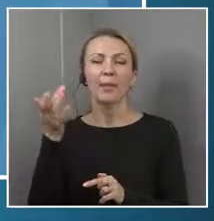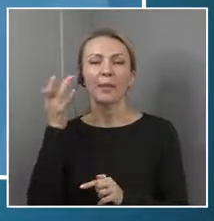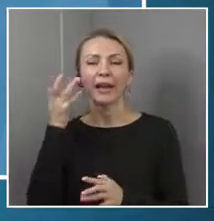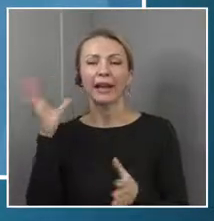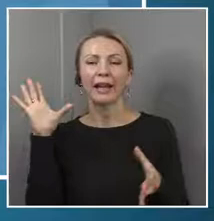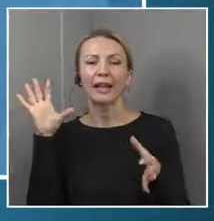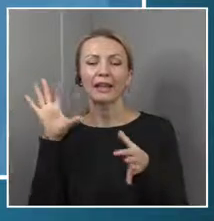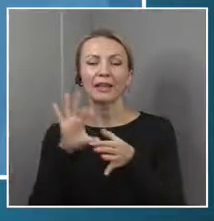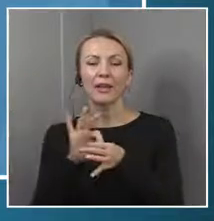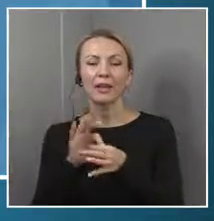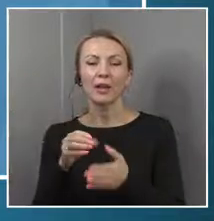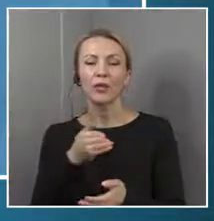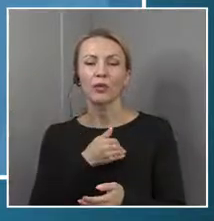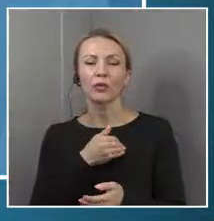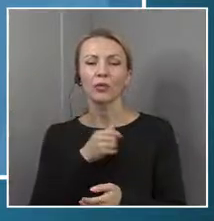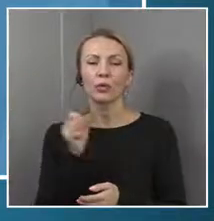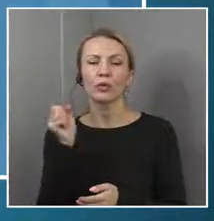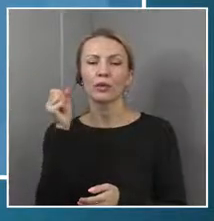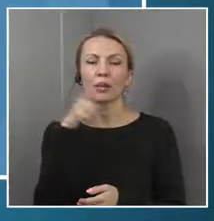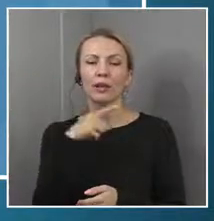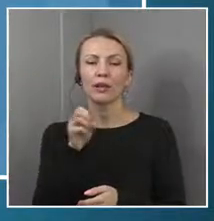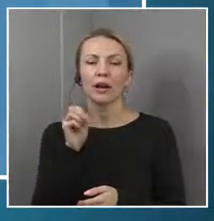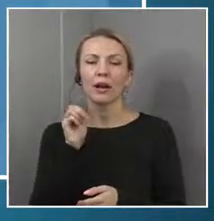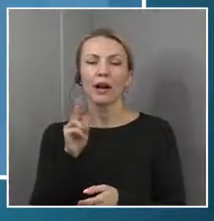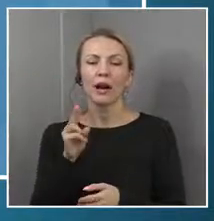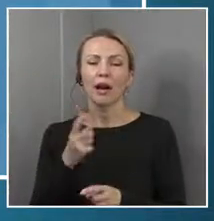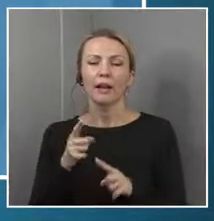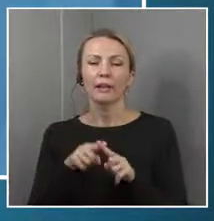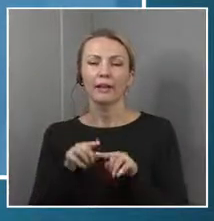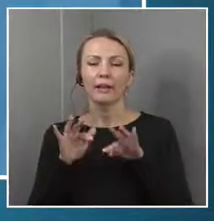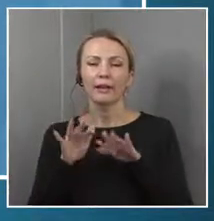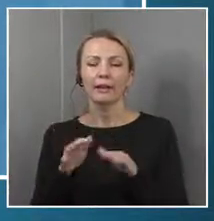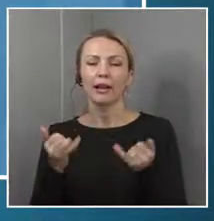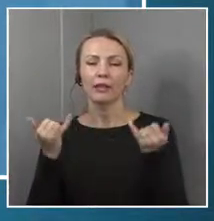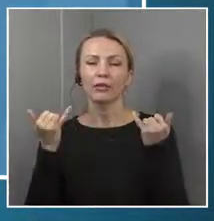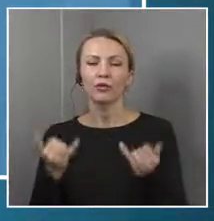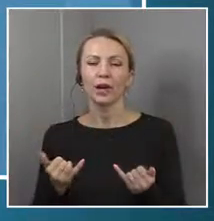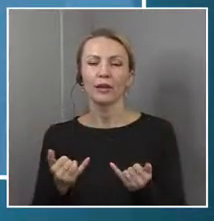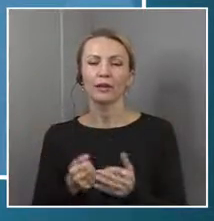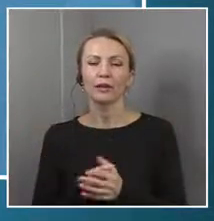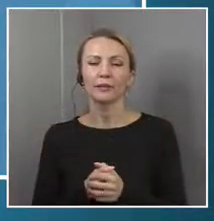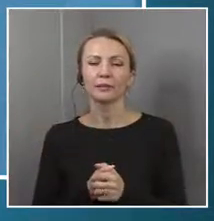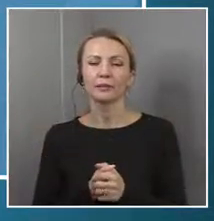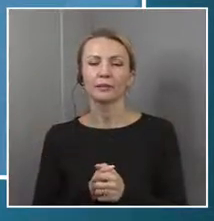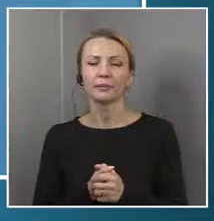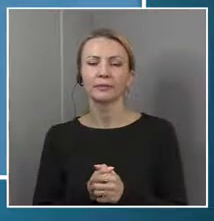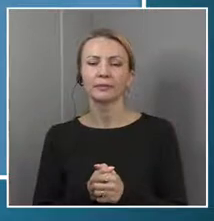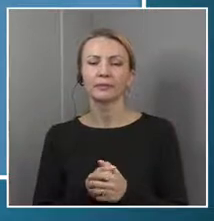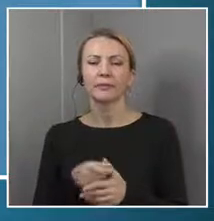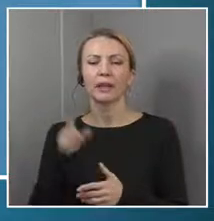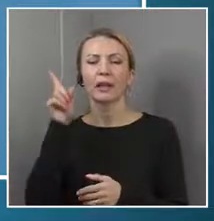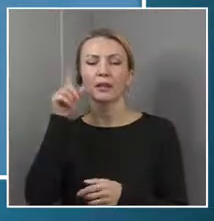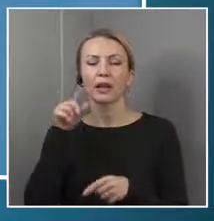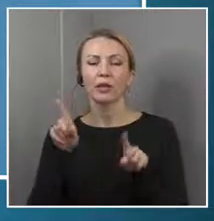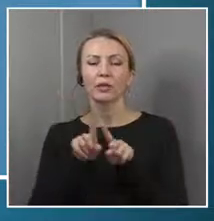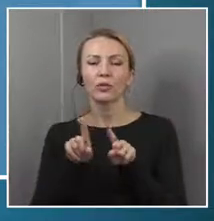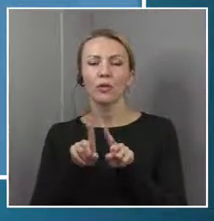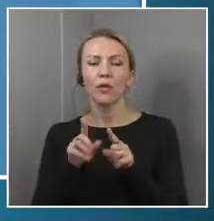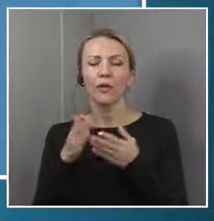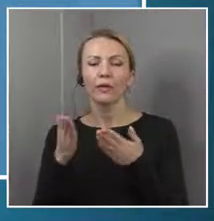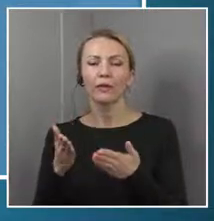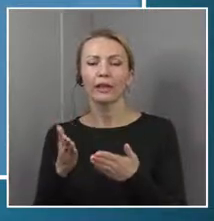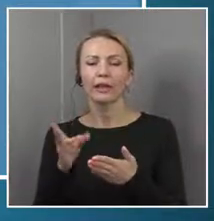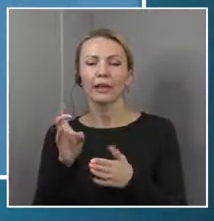So she's speaking to us from the US, and we very much want to know what is the atmosphere